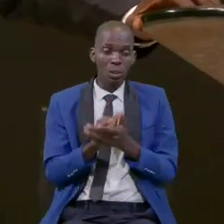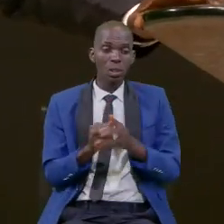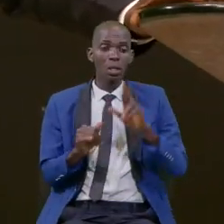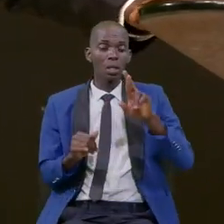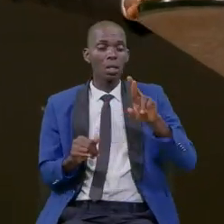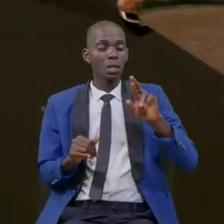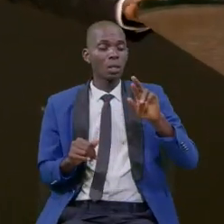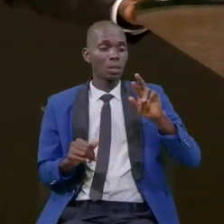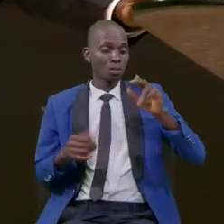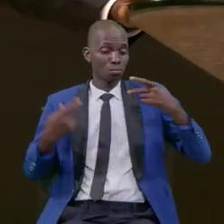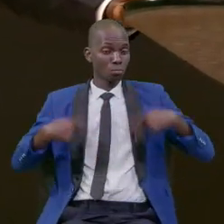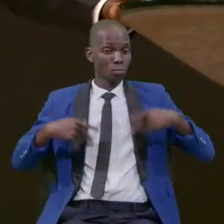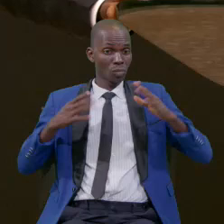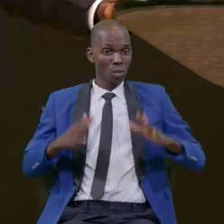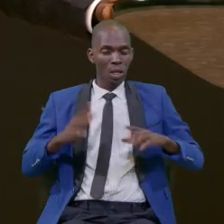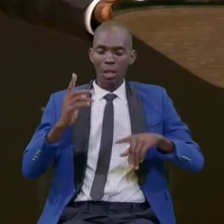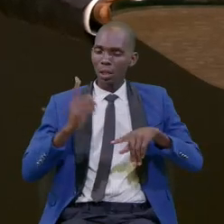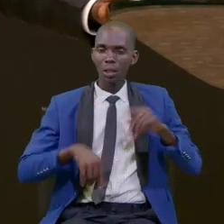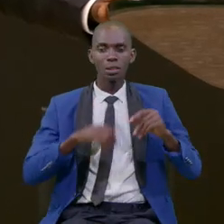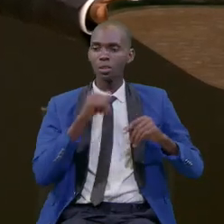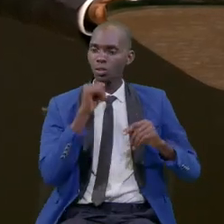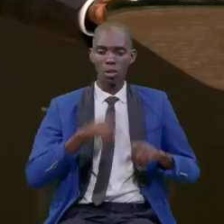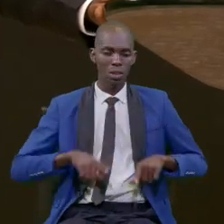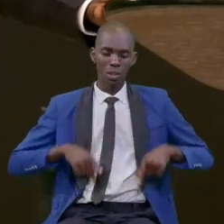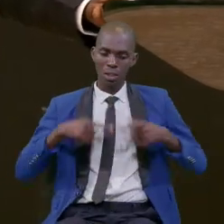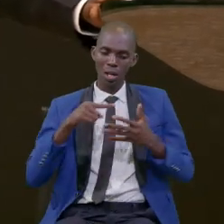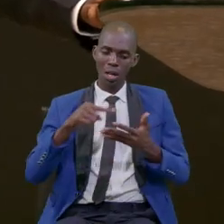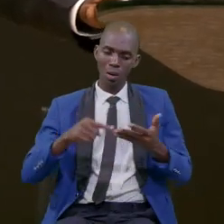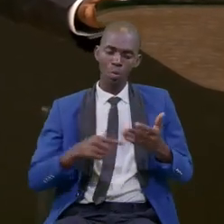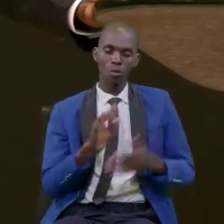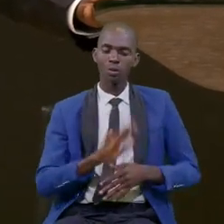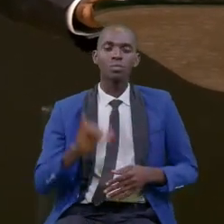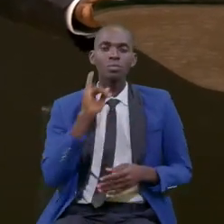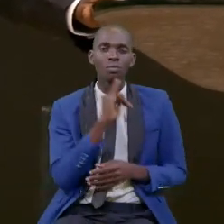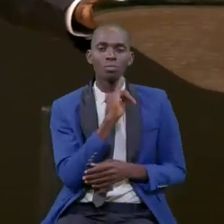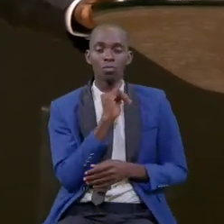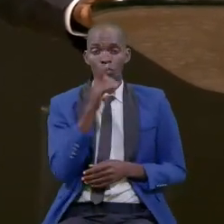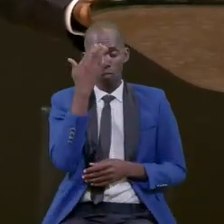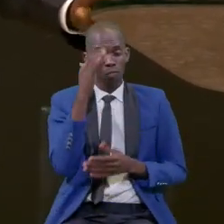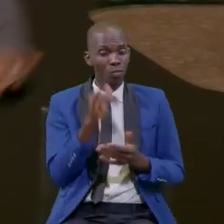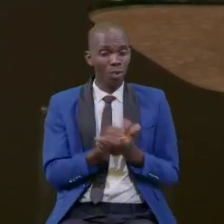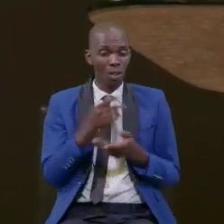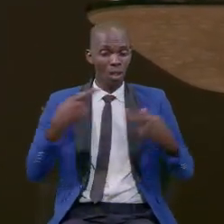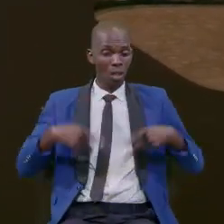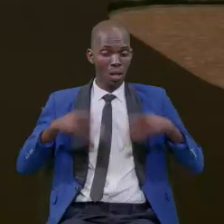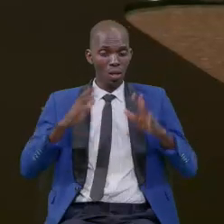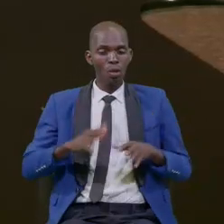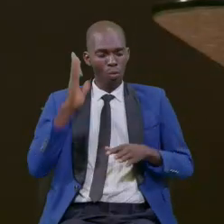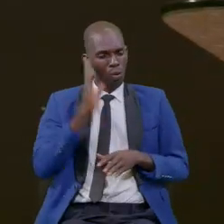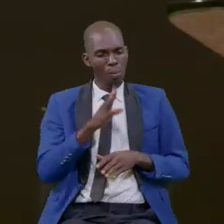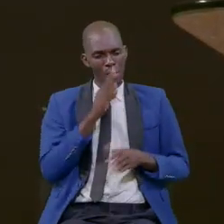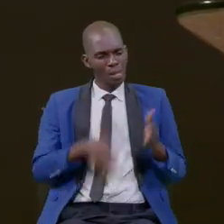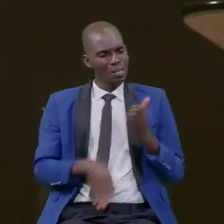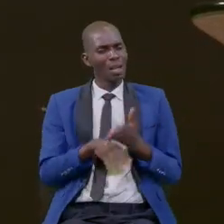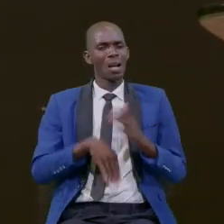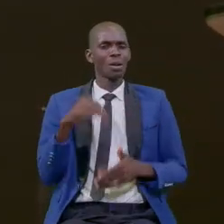live in the midst of Israel. And harlot will be cast off, will be cast away. She